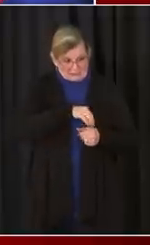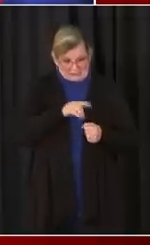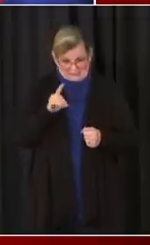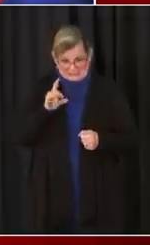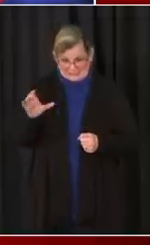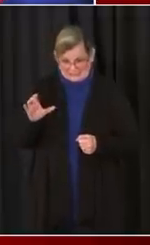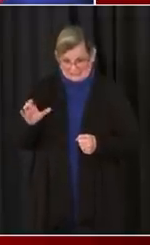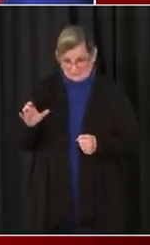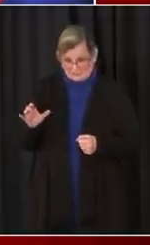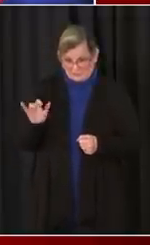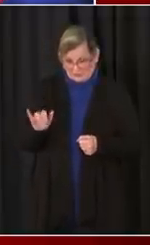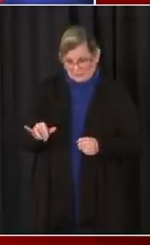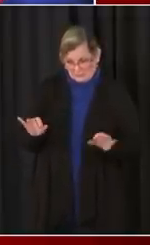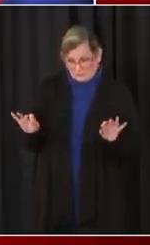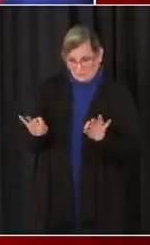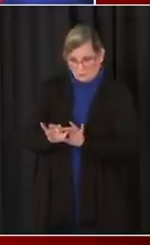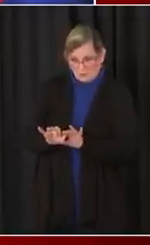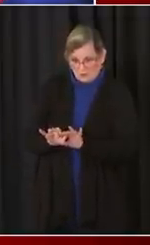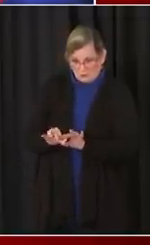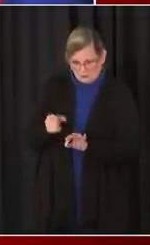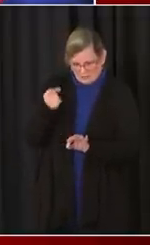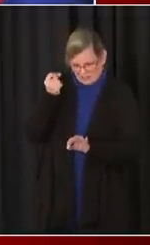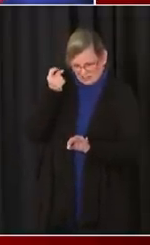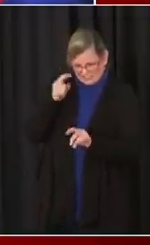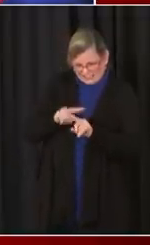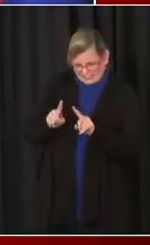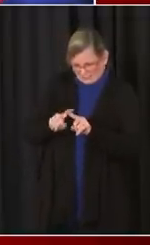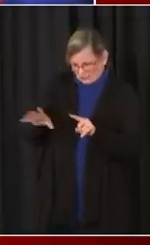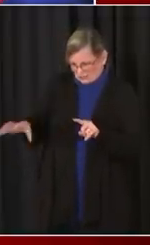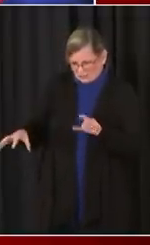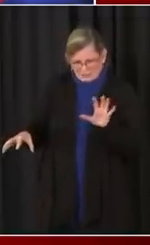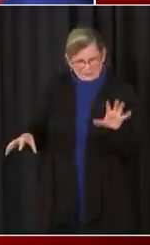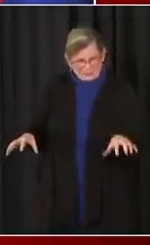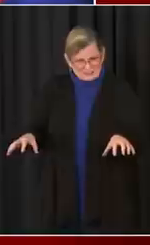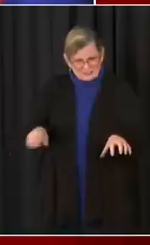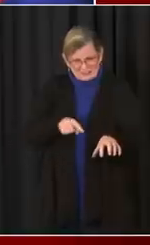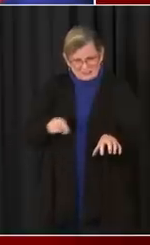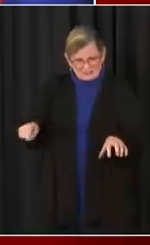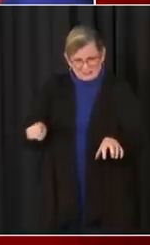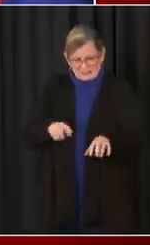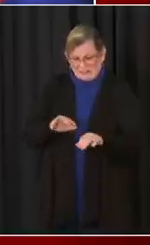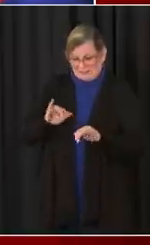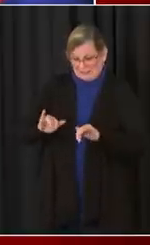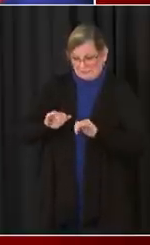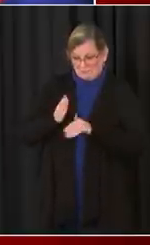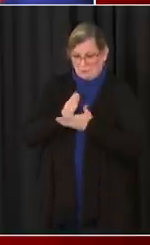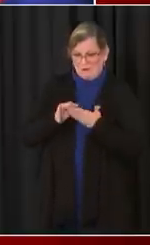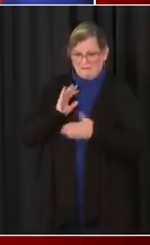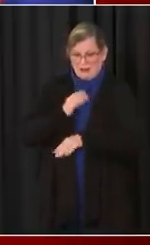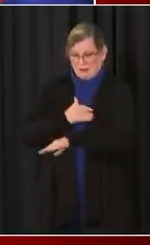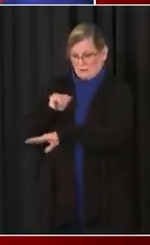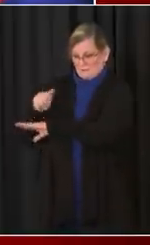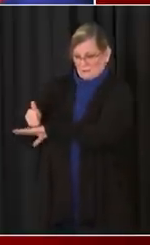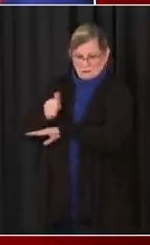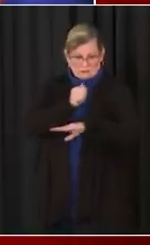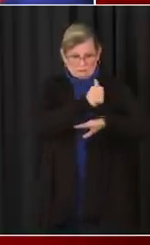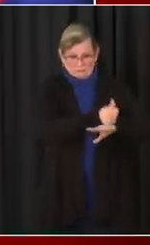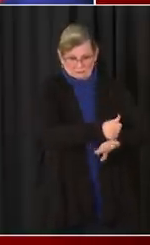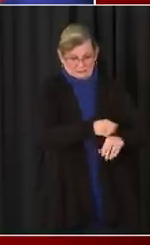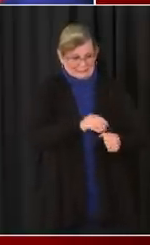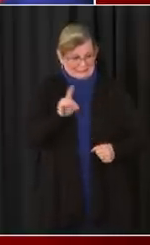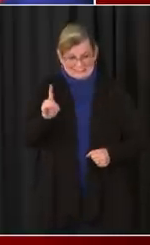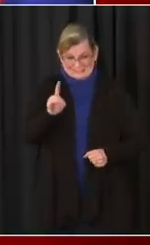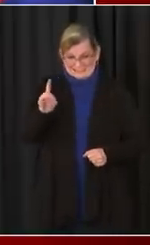Columbia. And that's an important distinction because I think you know part of our founding and the creation of the District of